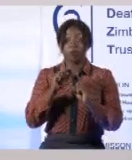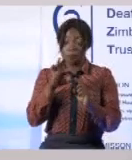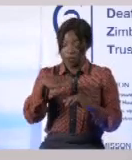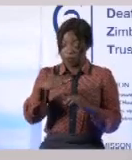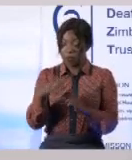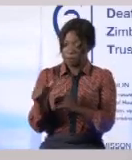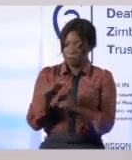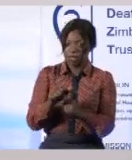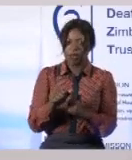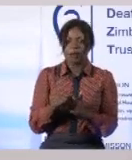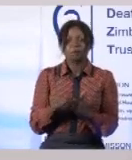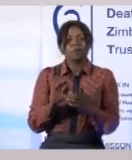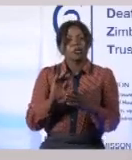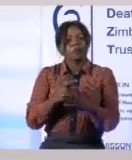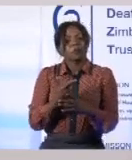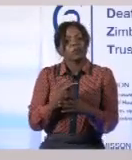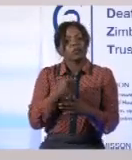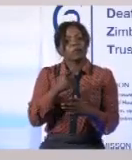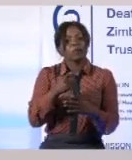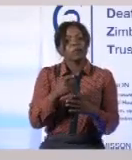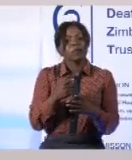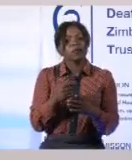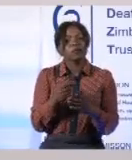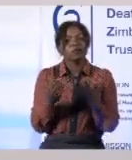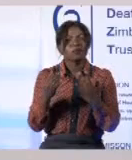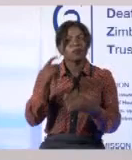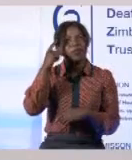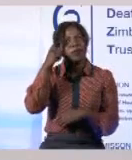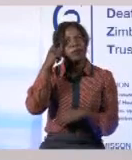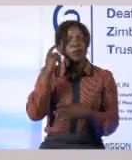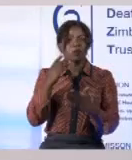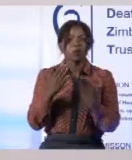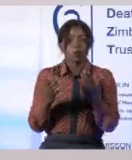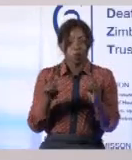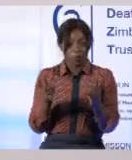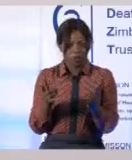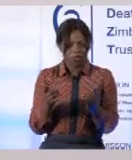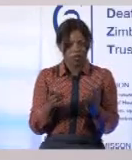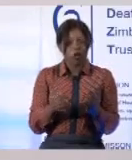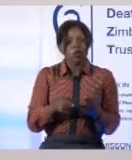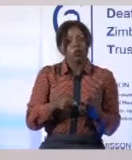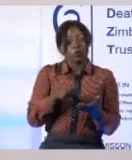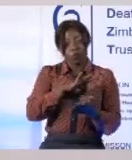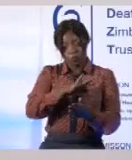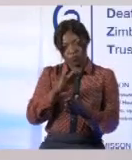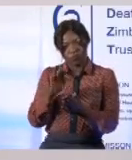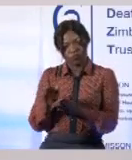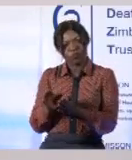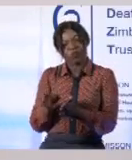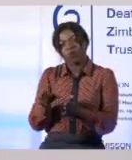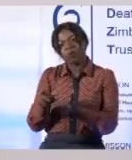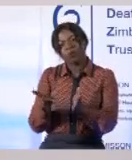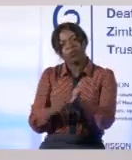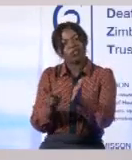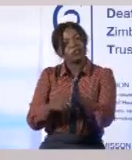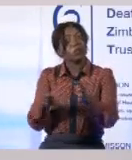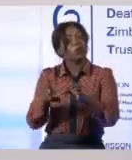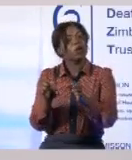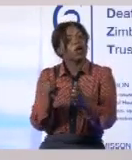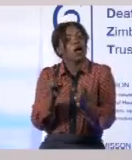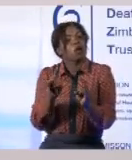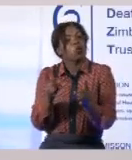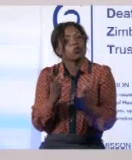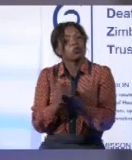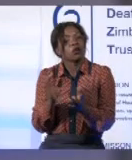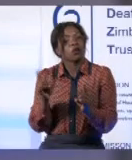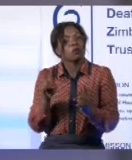it because there's a dimension that comes to mind right there. And what drove you into sex work, Kendrick? What drove